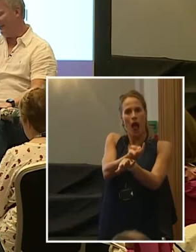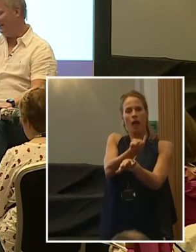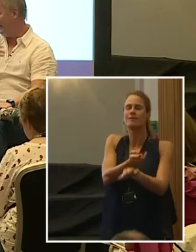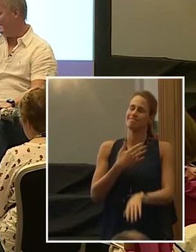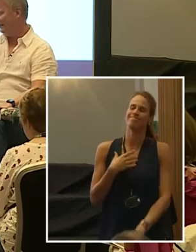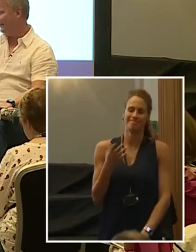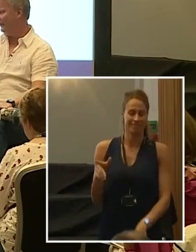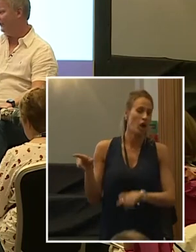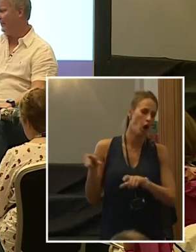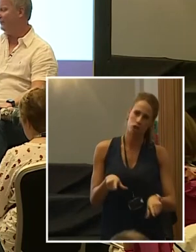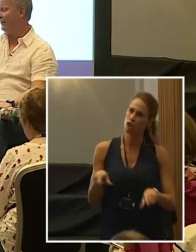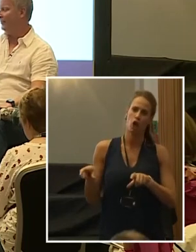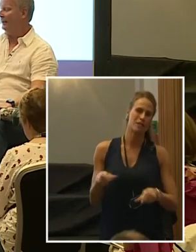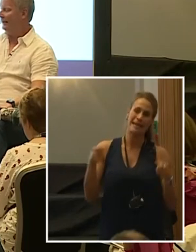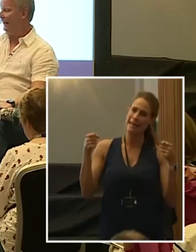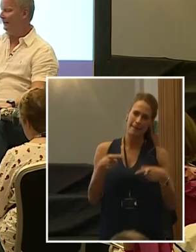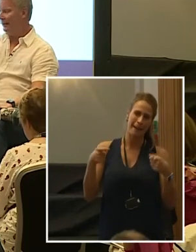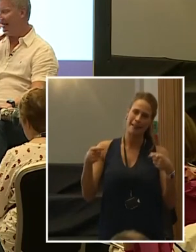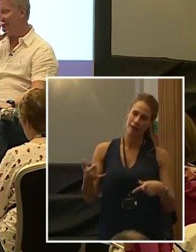I was being emails, getting kind of checks all the time.